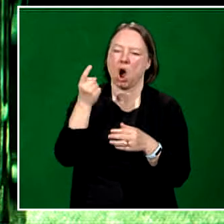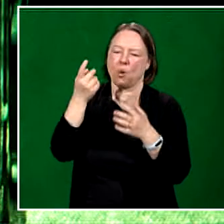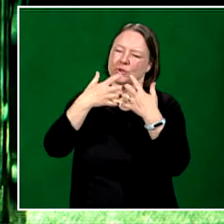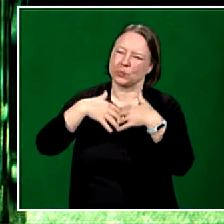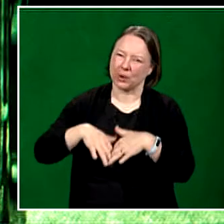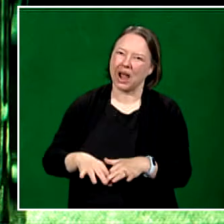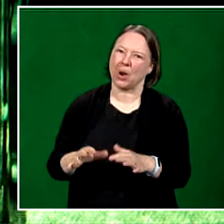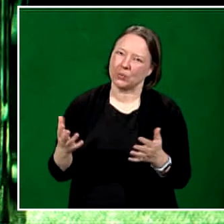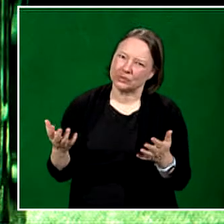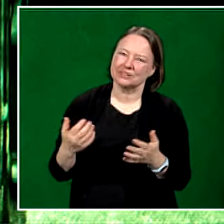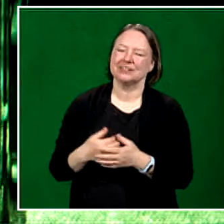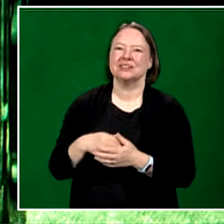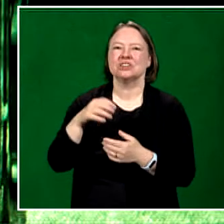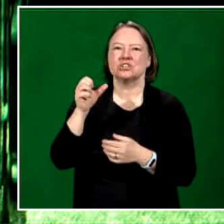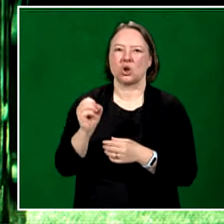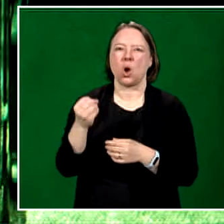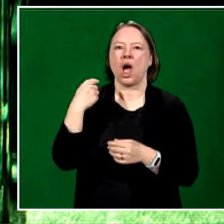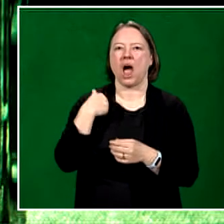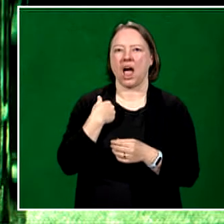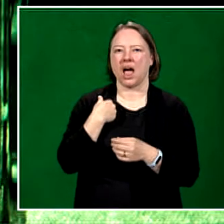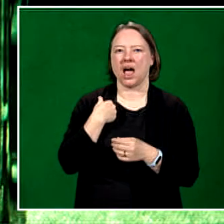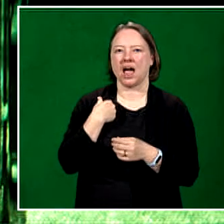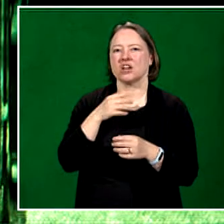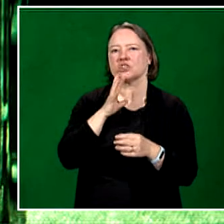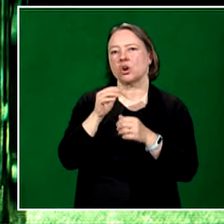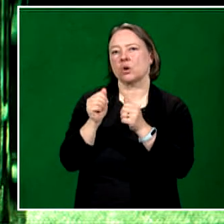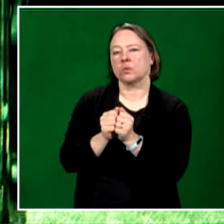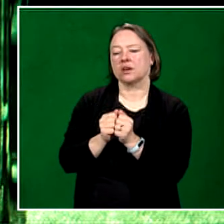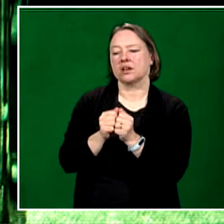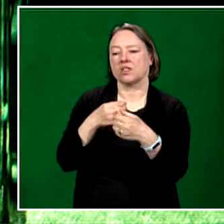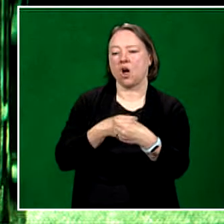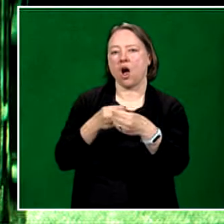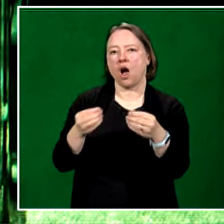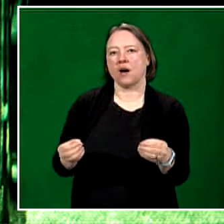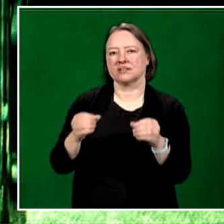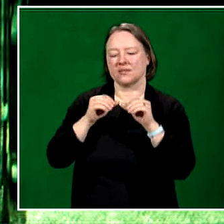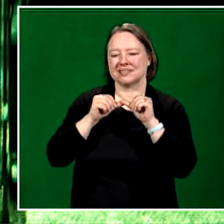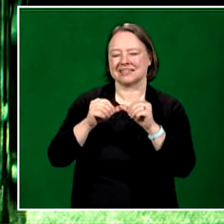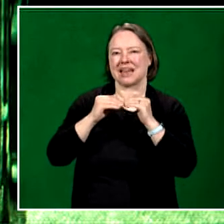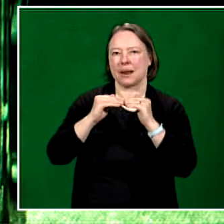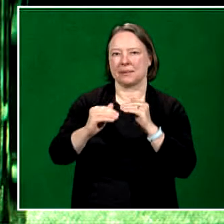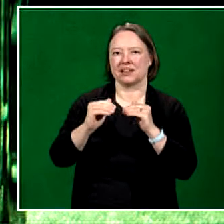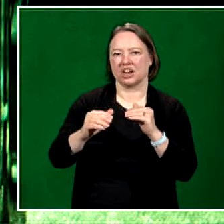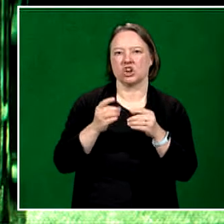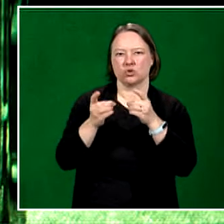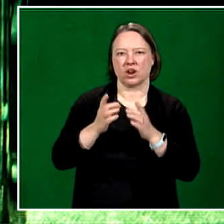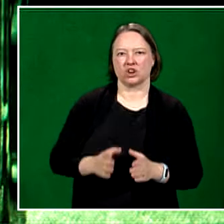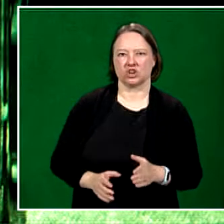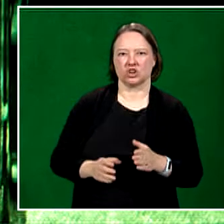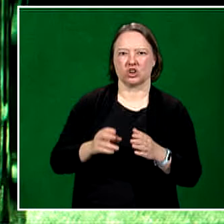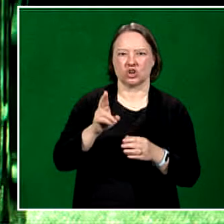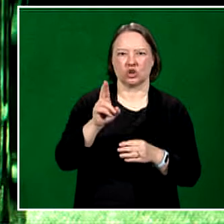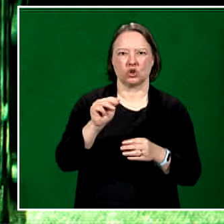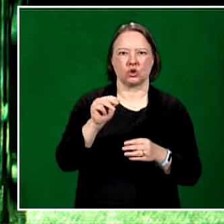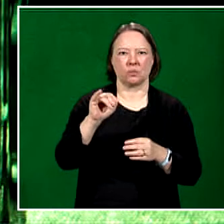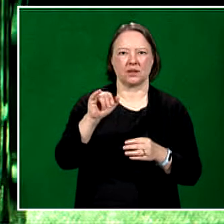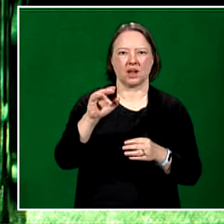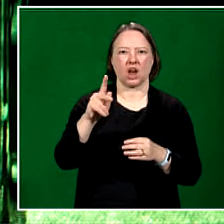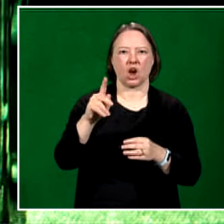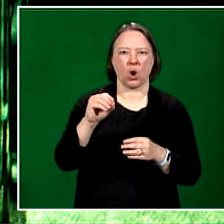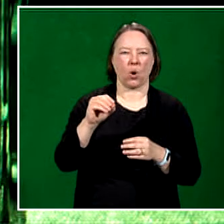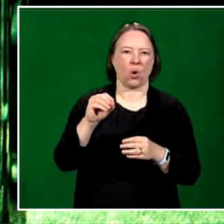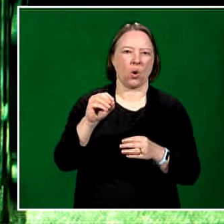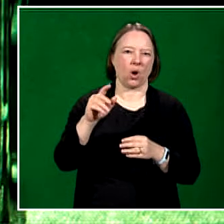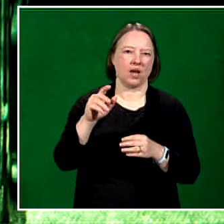out. So I talked with the Office of Sustainability, their director, Yumiko Jakovic. You guys